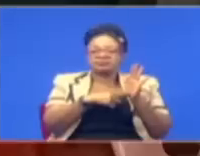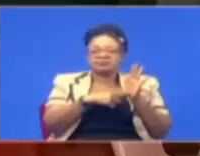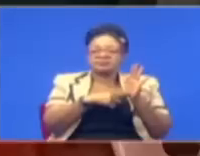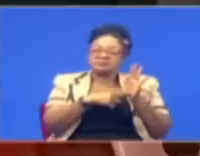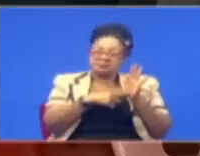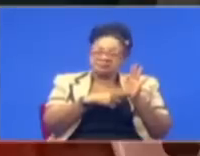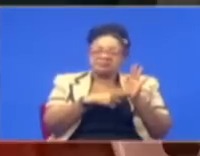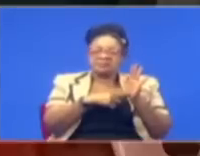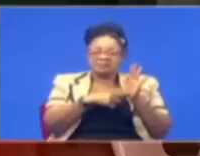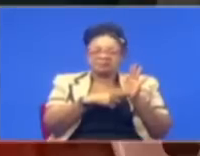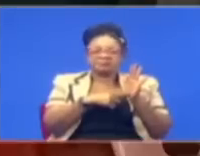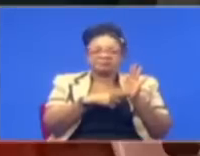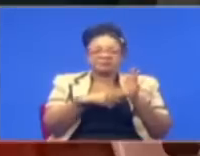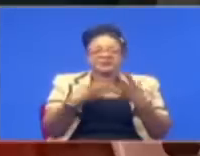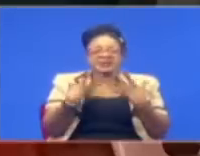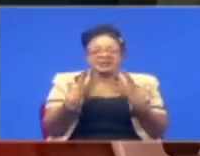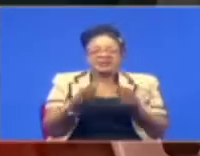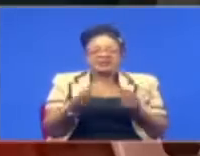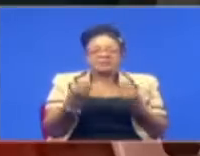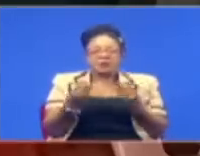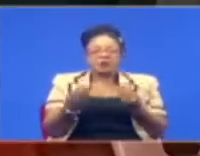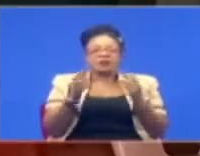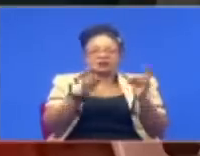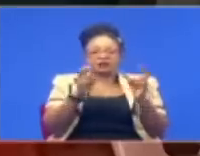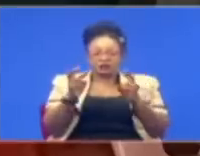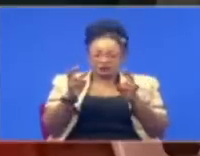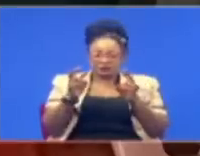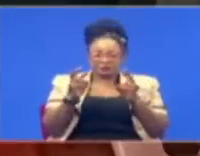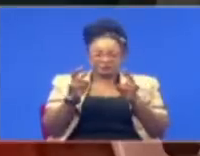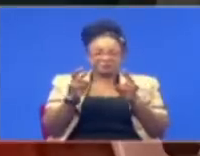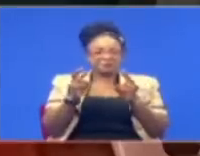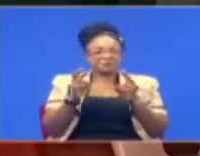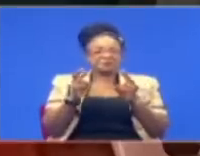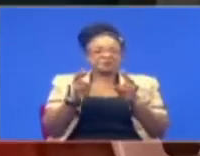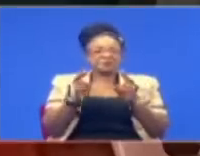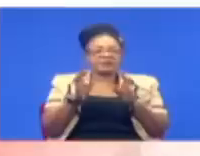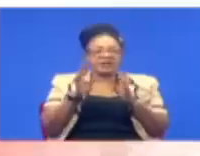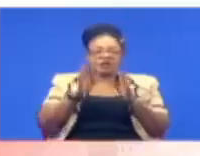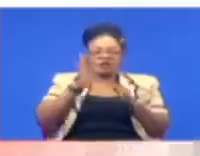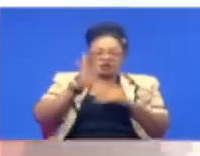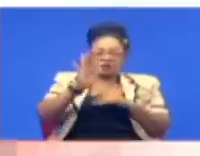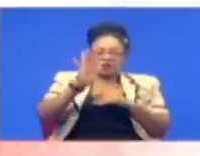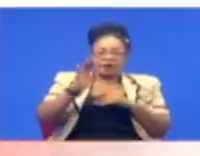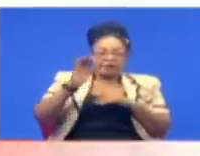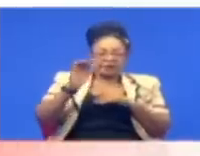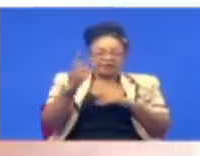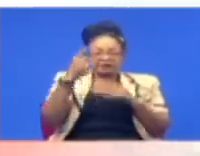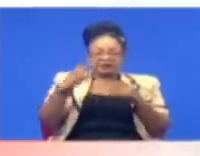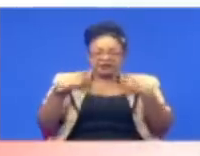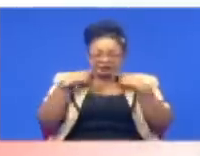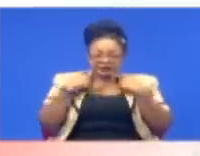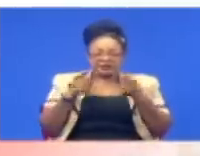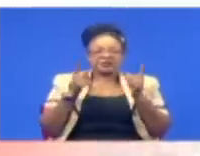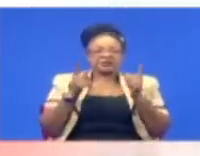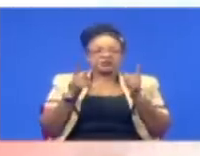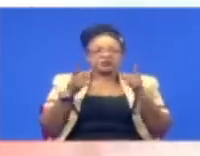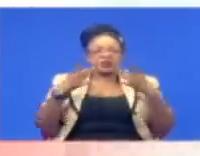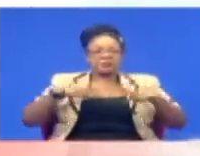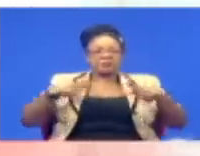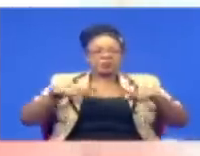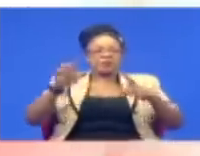Okay, let's come to the simple issues. In your first annual address, the soldier address to the people of